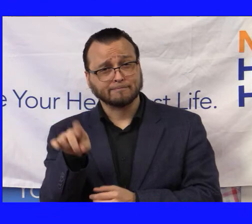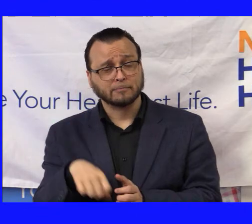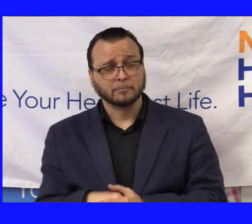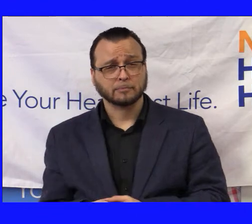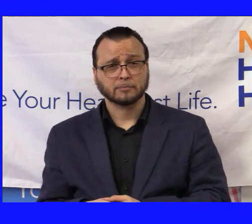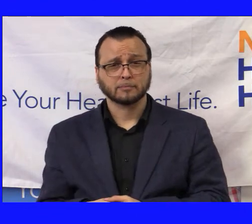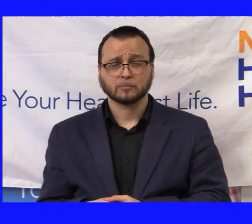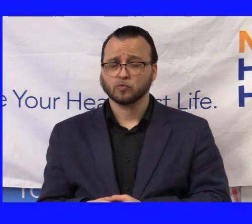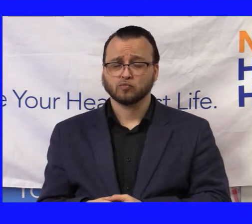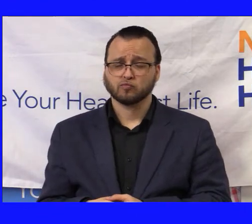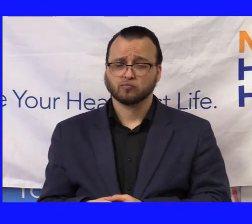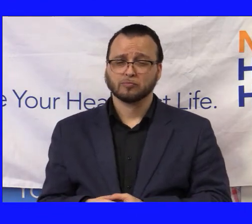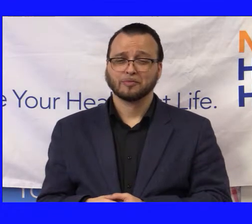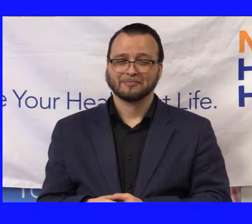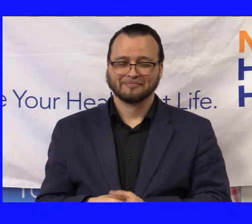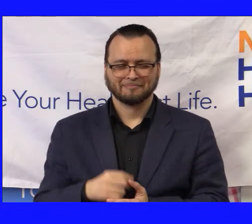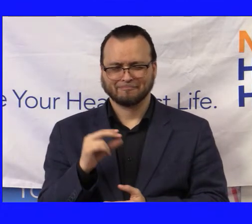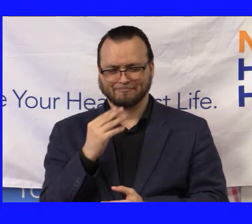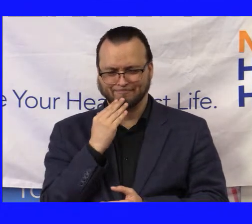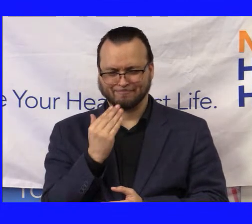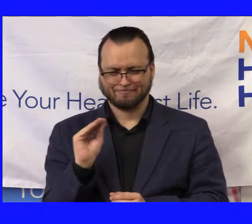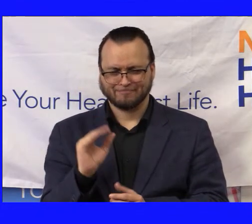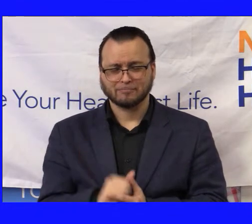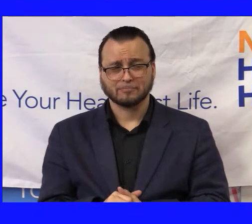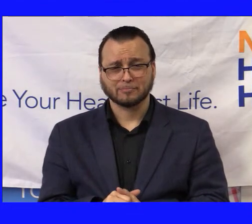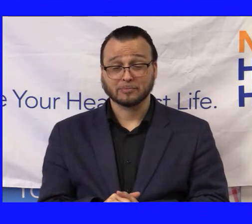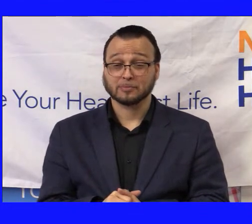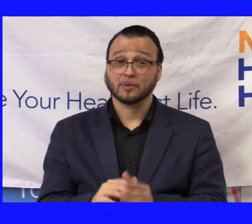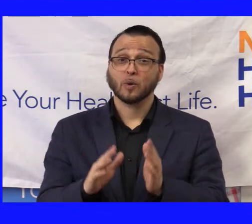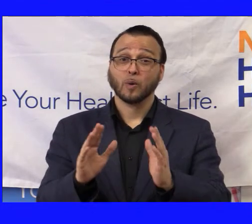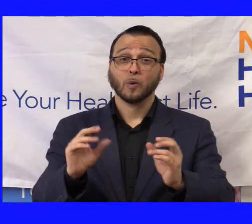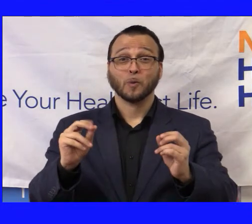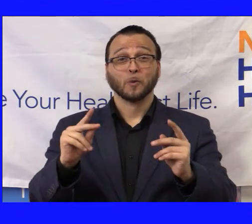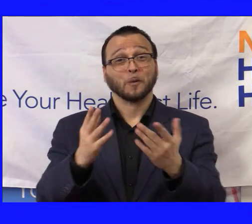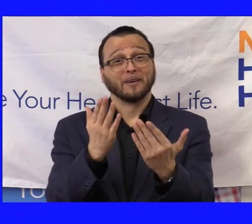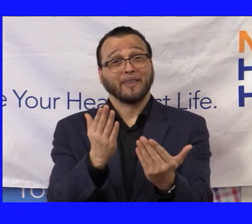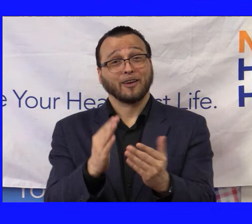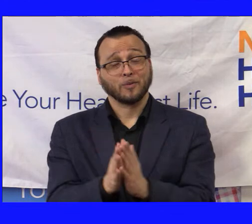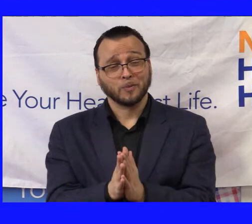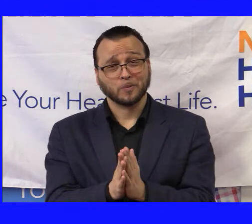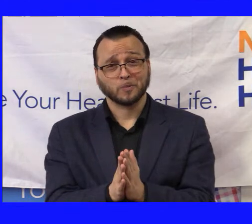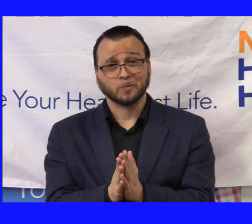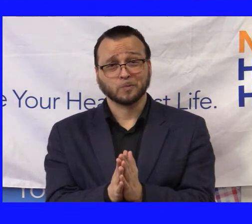No? No, thank you. Just great work. Thank you. Thank you.